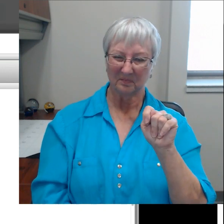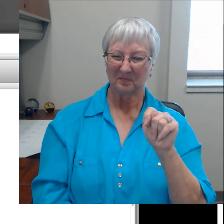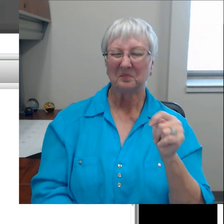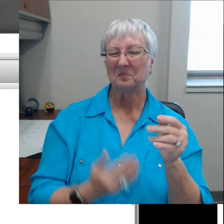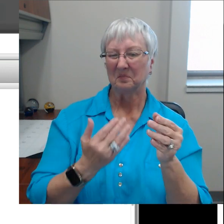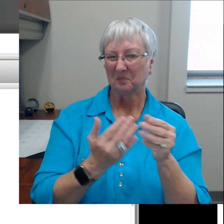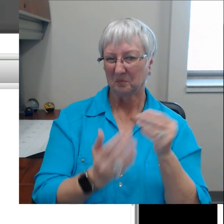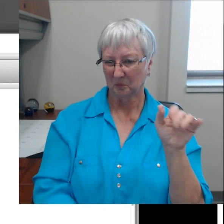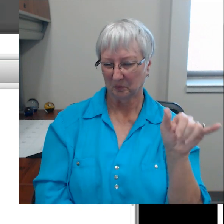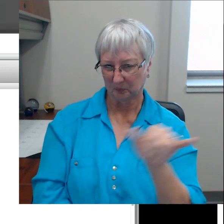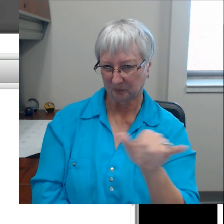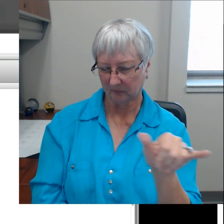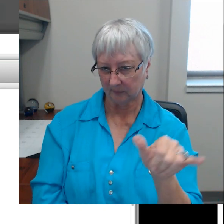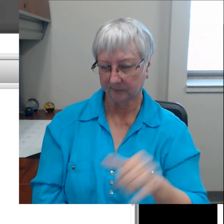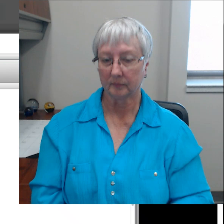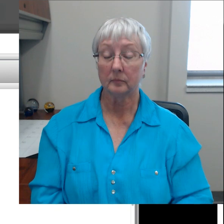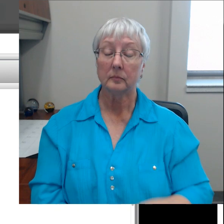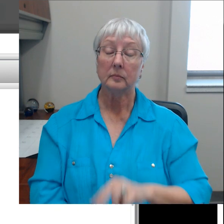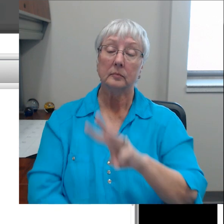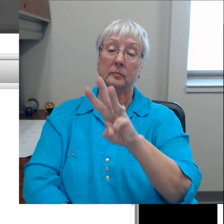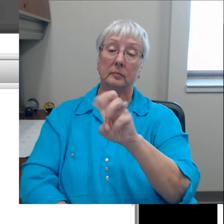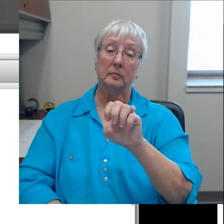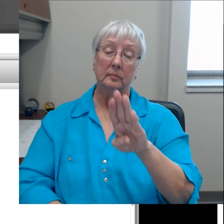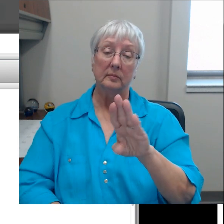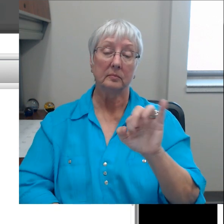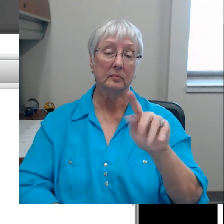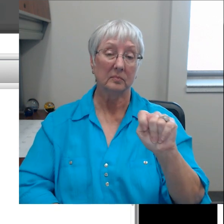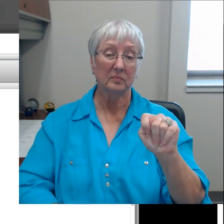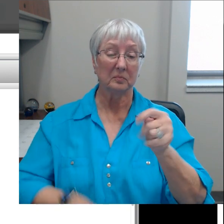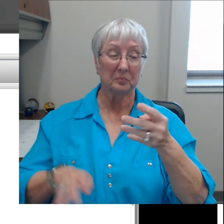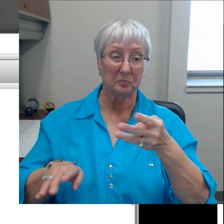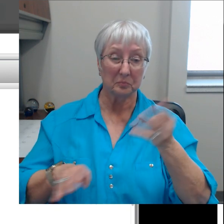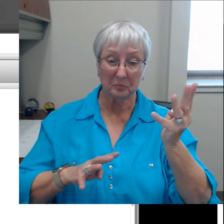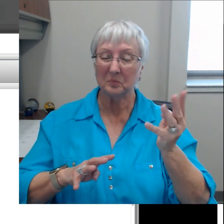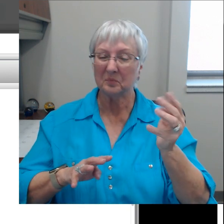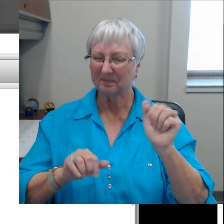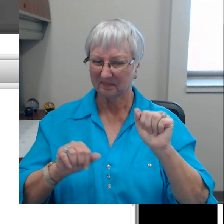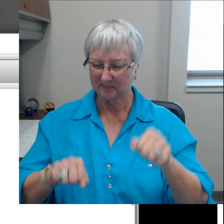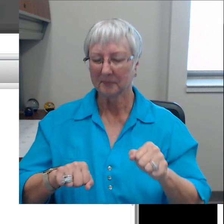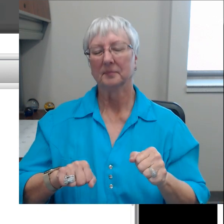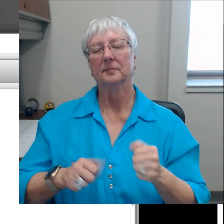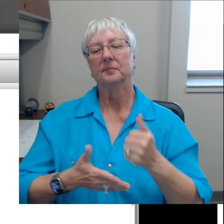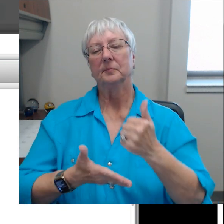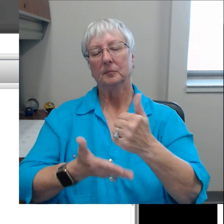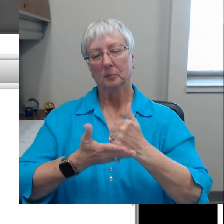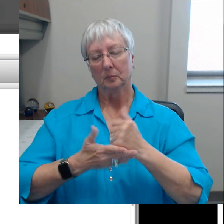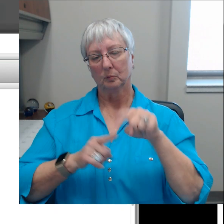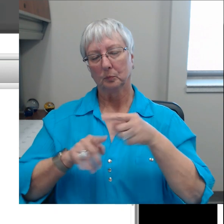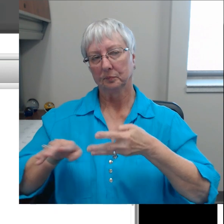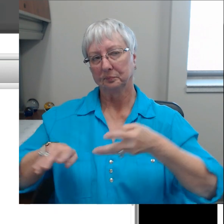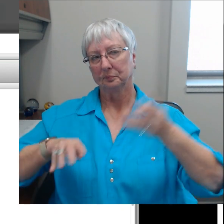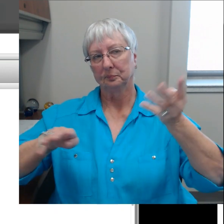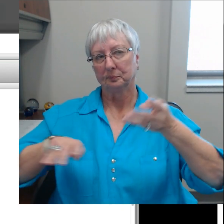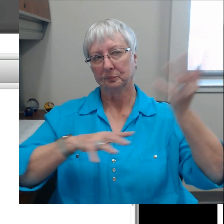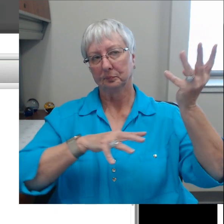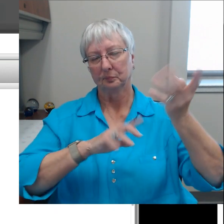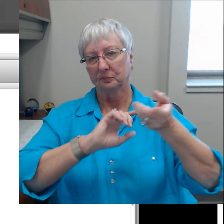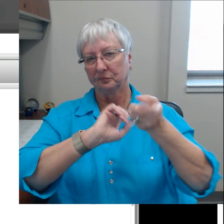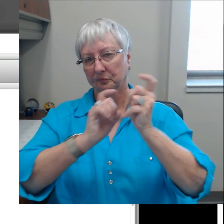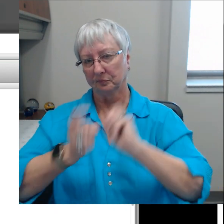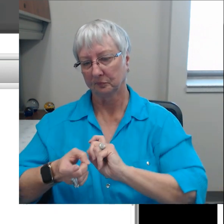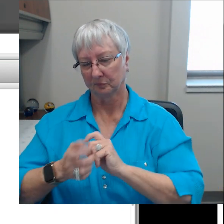small example, you can see that Web Font Loader can be very useful for minimizing layout changes while your web fonts are loading. It also gives